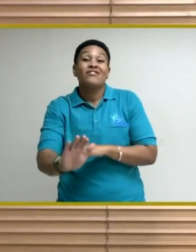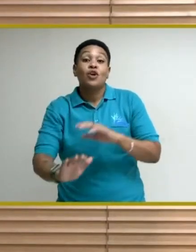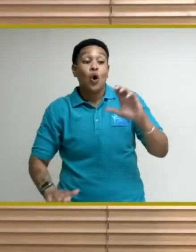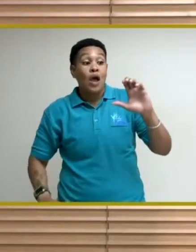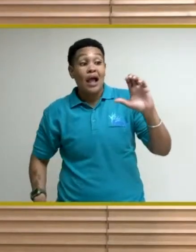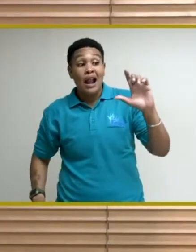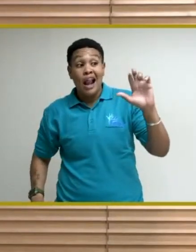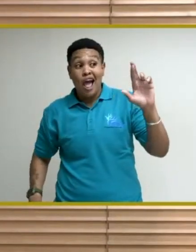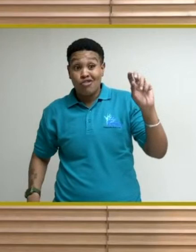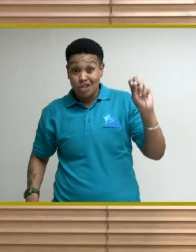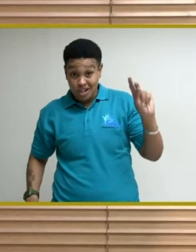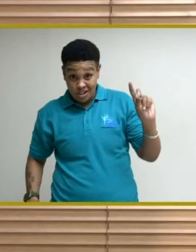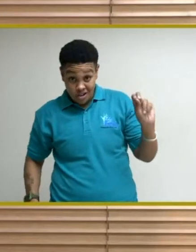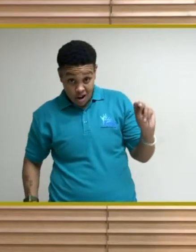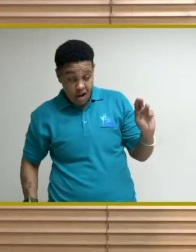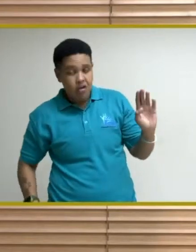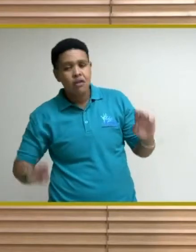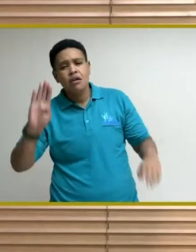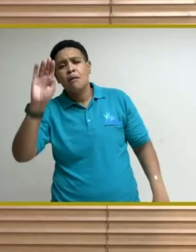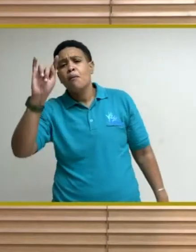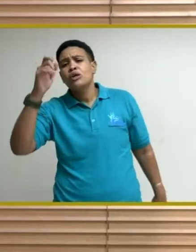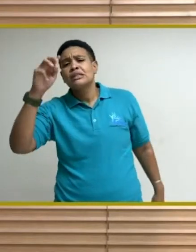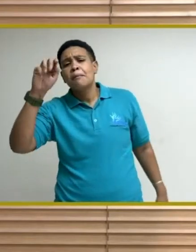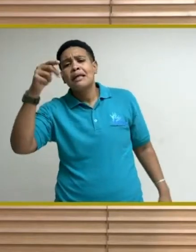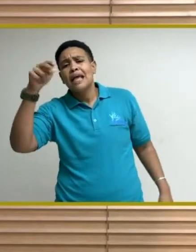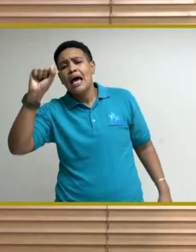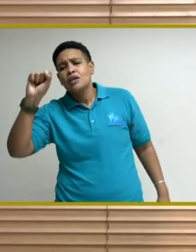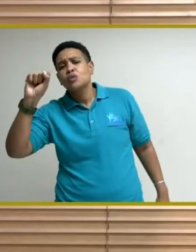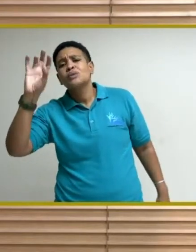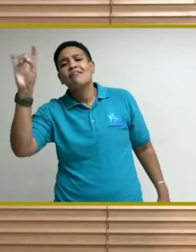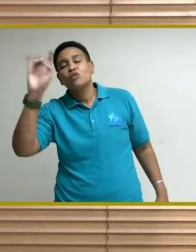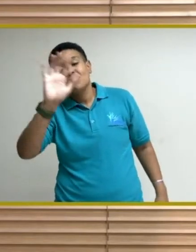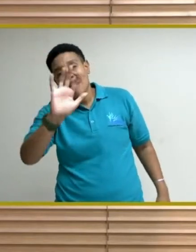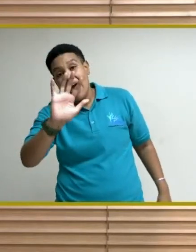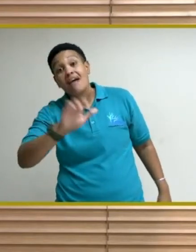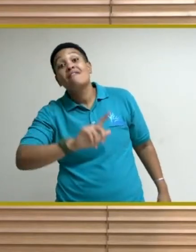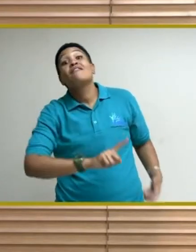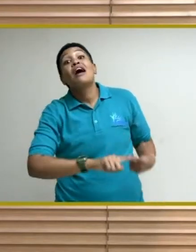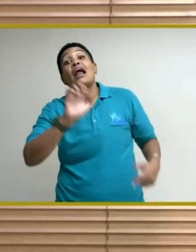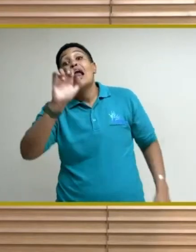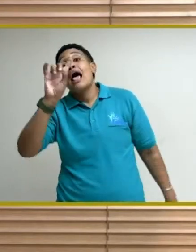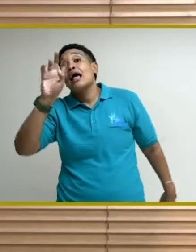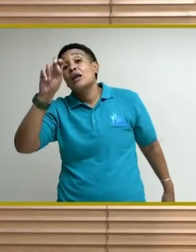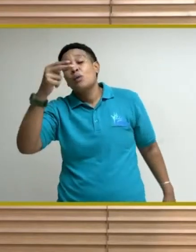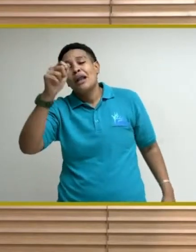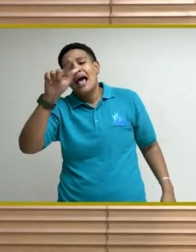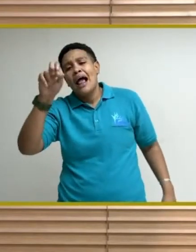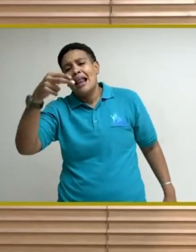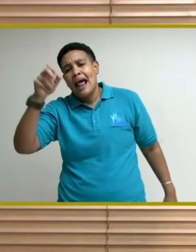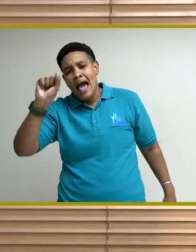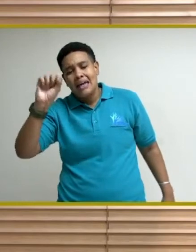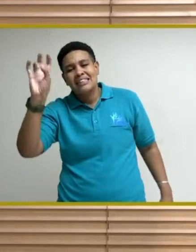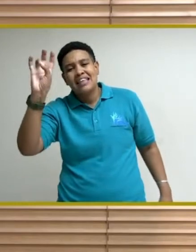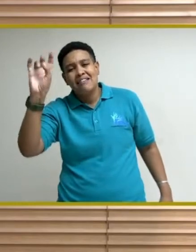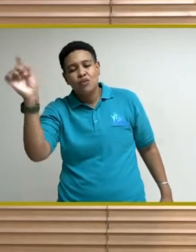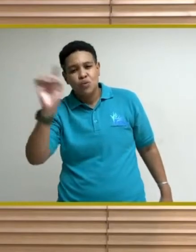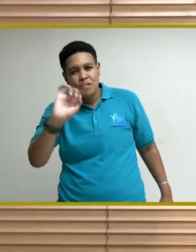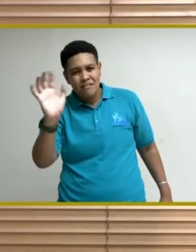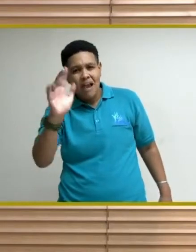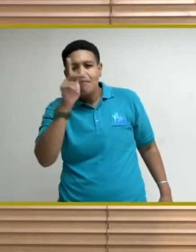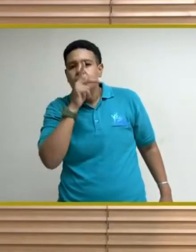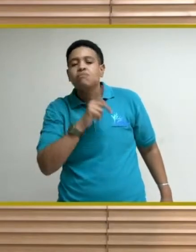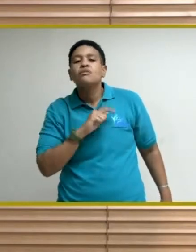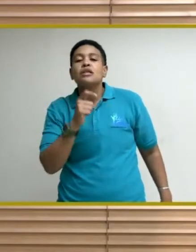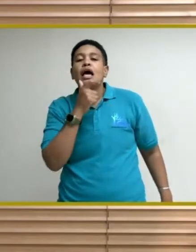7 to 5 p.m. and Edwin Allen High, 7 a.m. to 5 p.m. In Kingston and St. Andrew, the